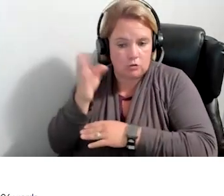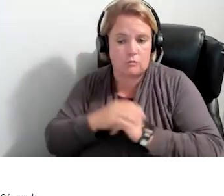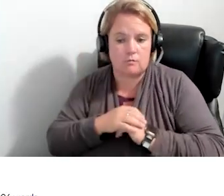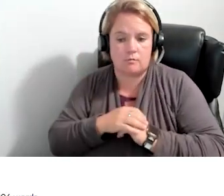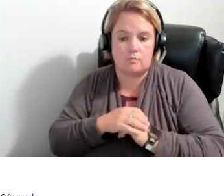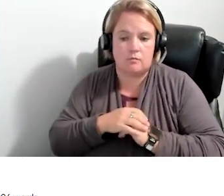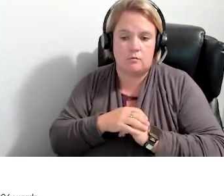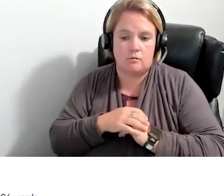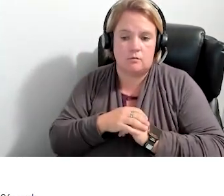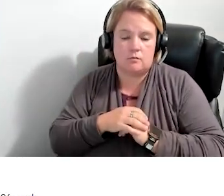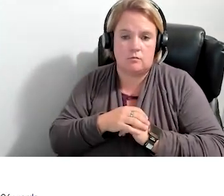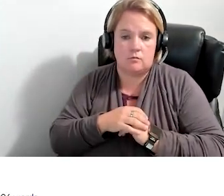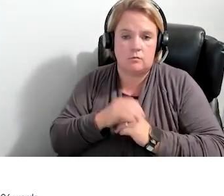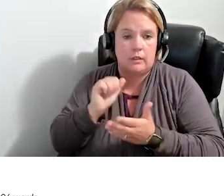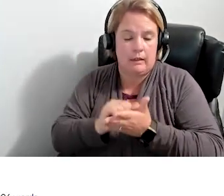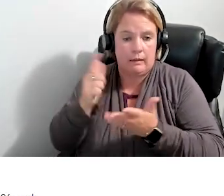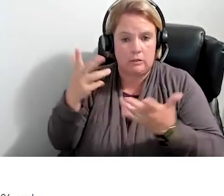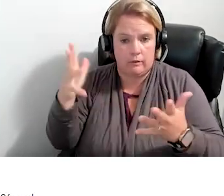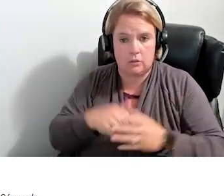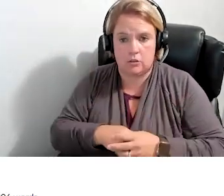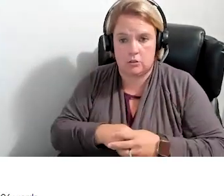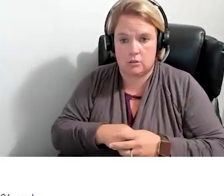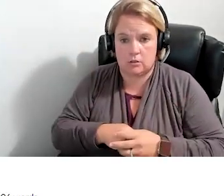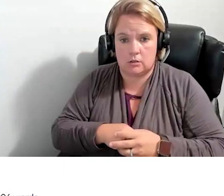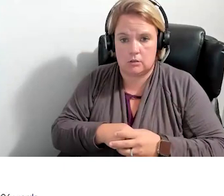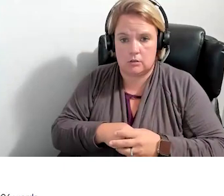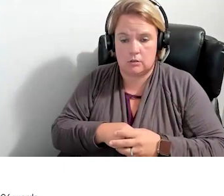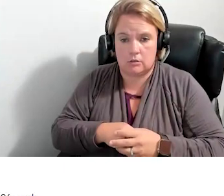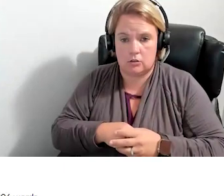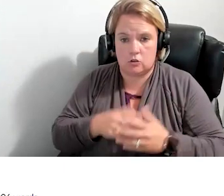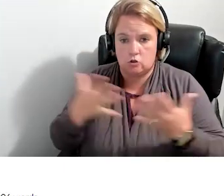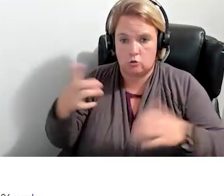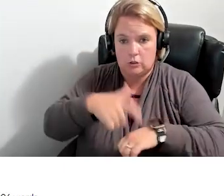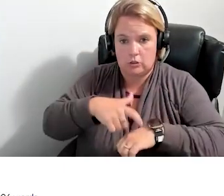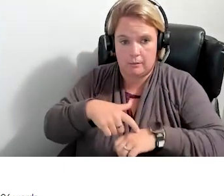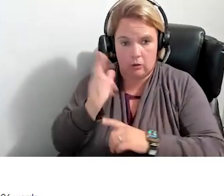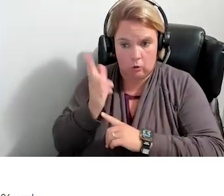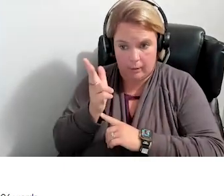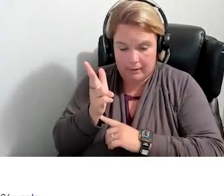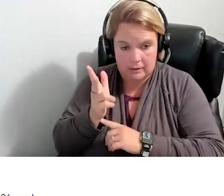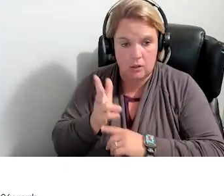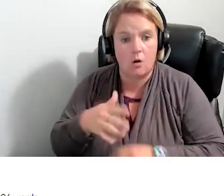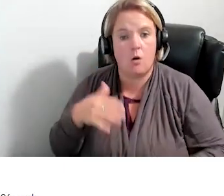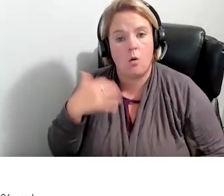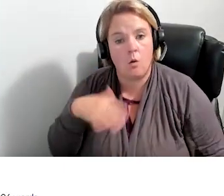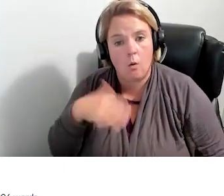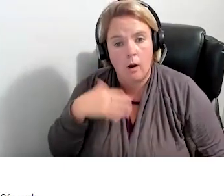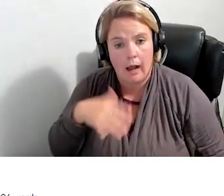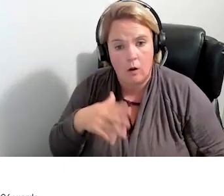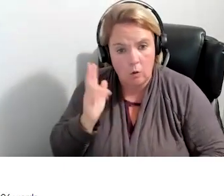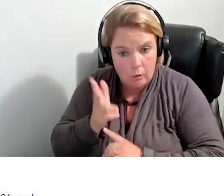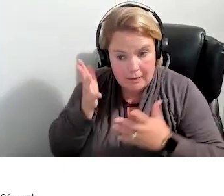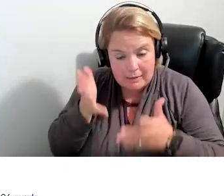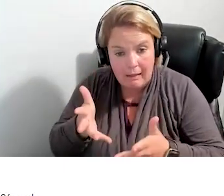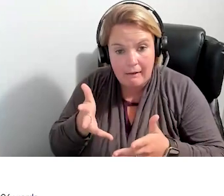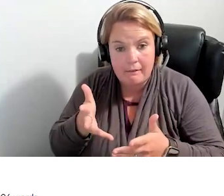Okay, that's our presentation. Are we gone over? Are we over time? 8 minutes. We have 3 minutes? Wow, we have 3 minutes. Can